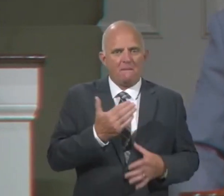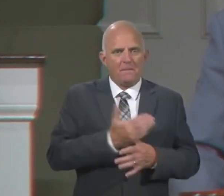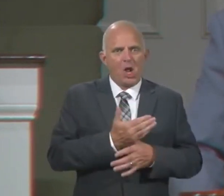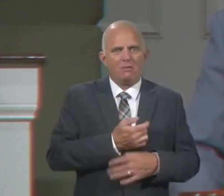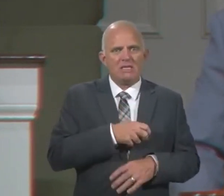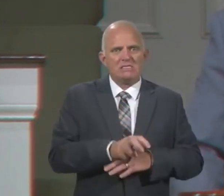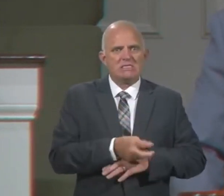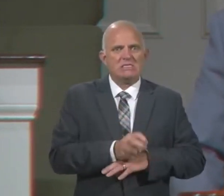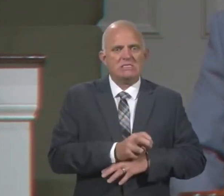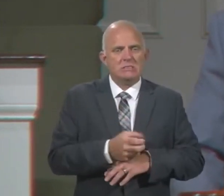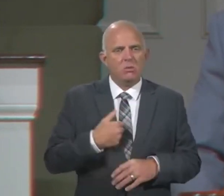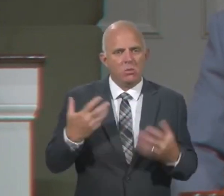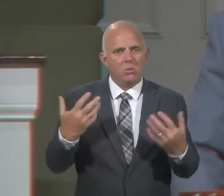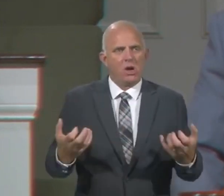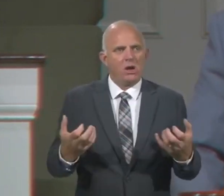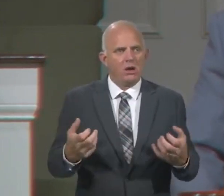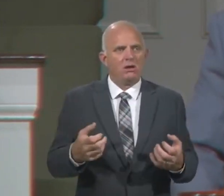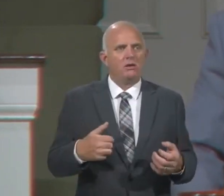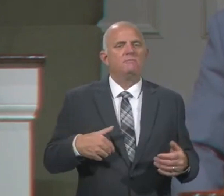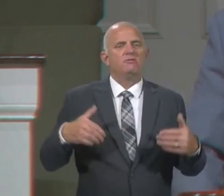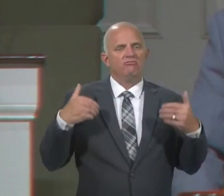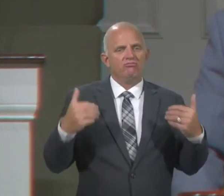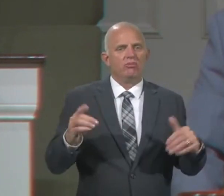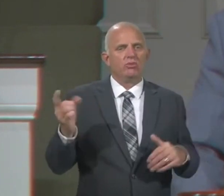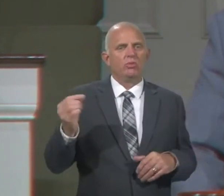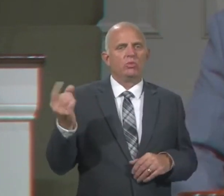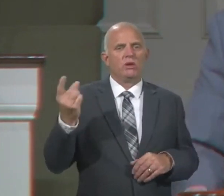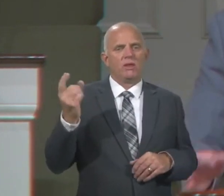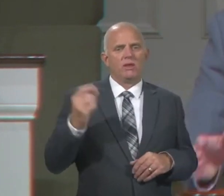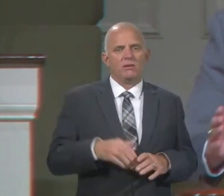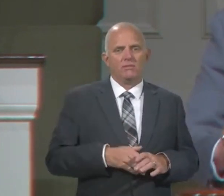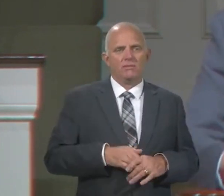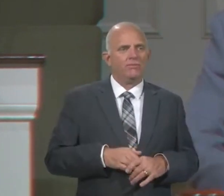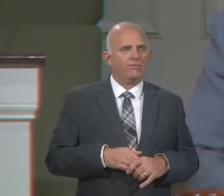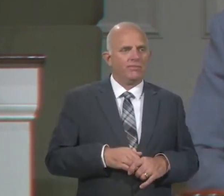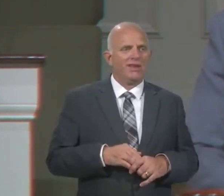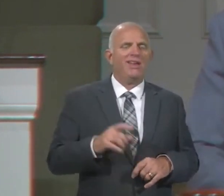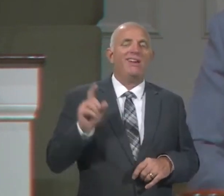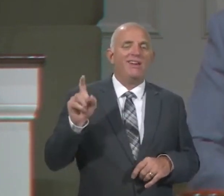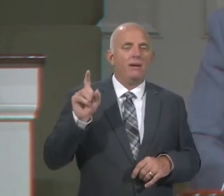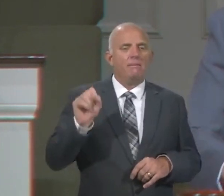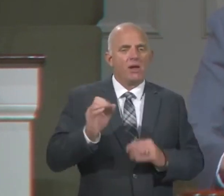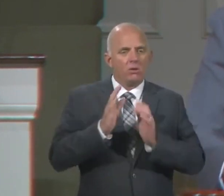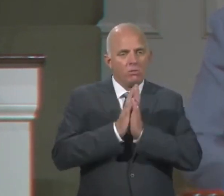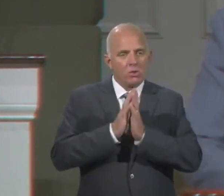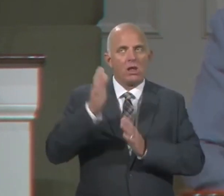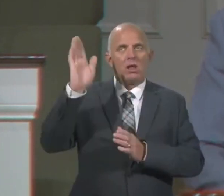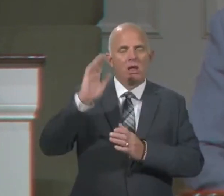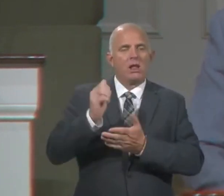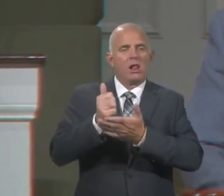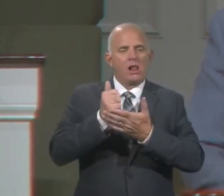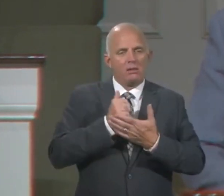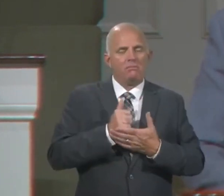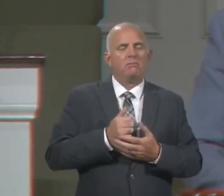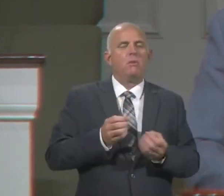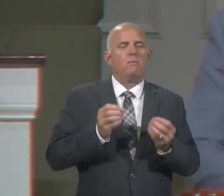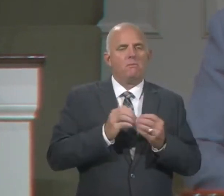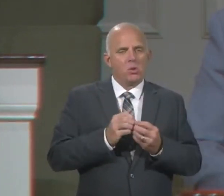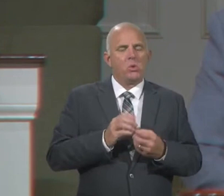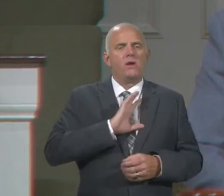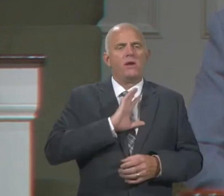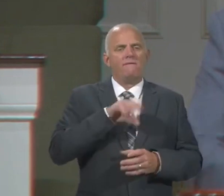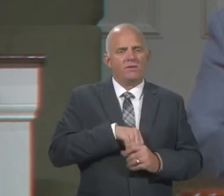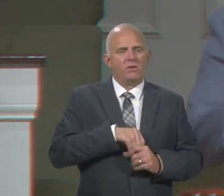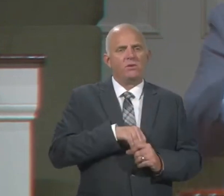me to the point where I do something about it. And I need to ask God to help me have a part.